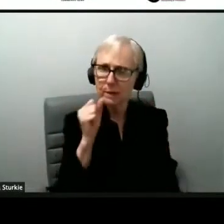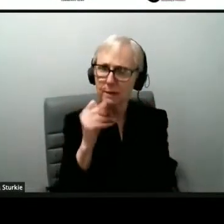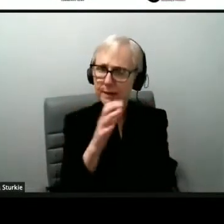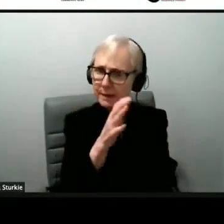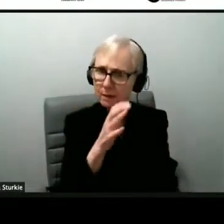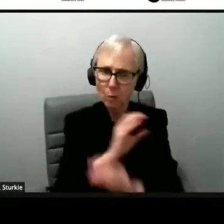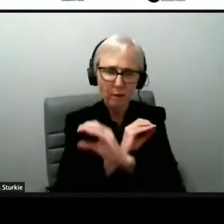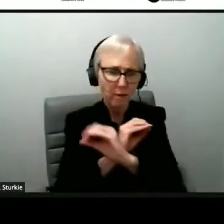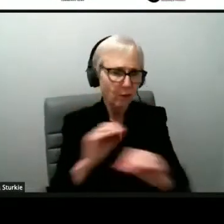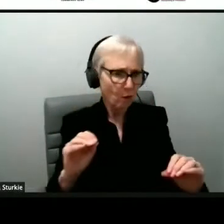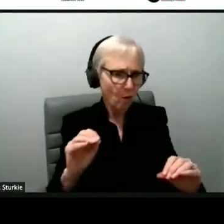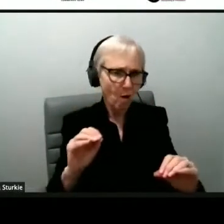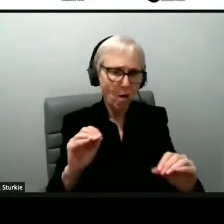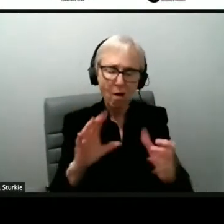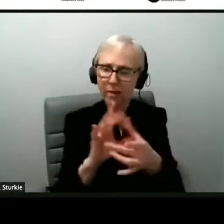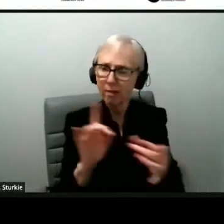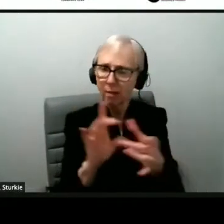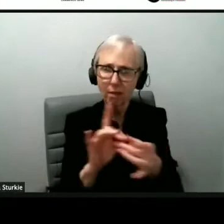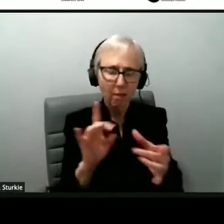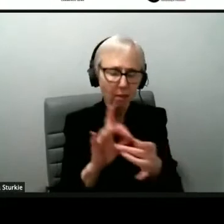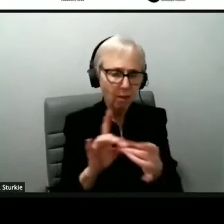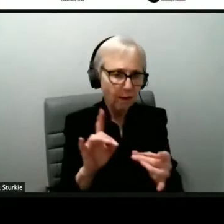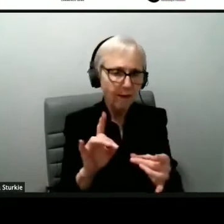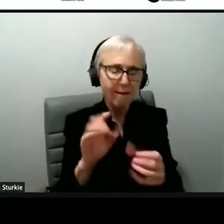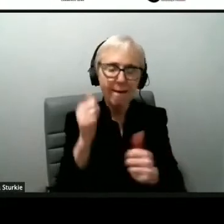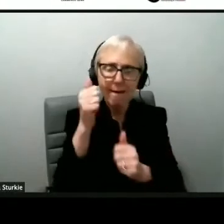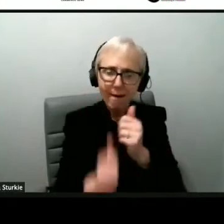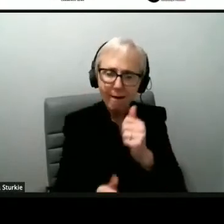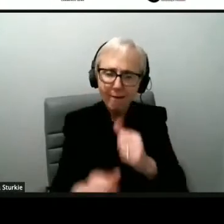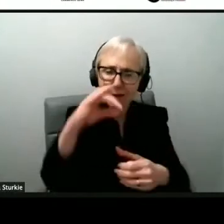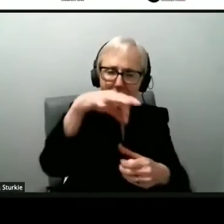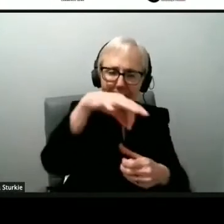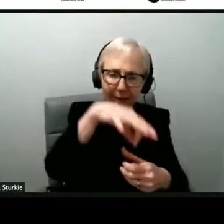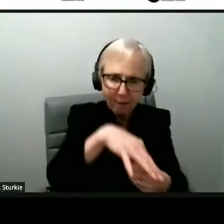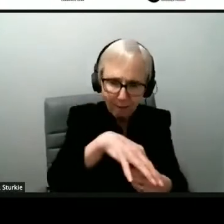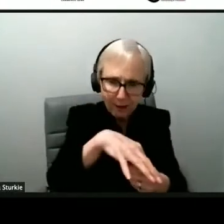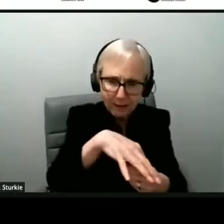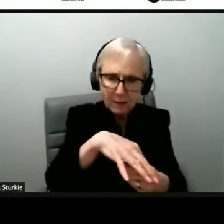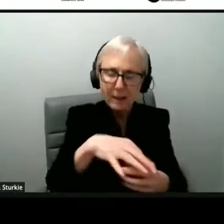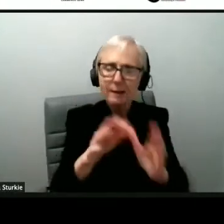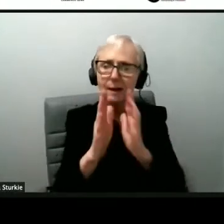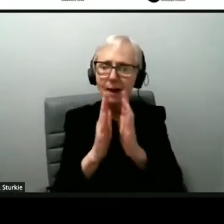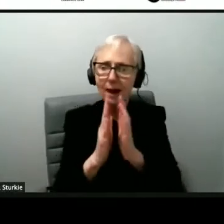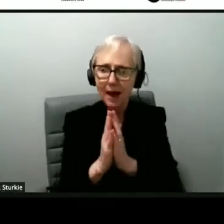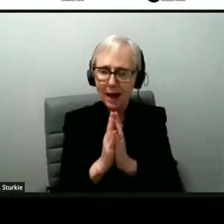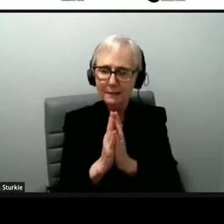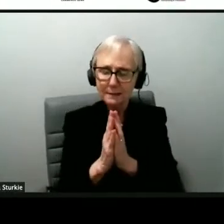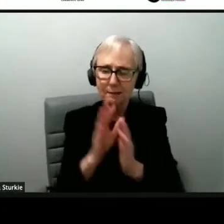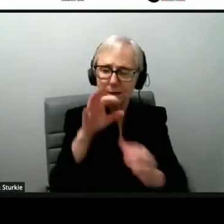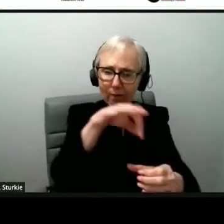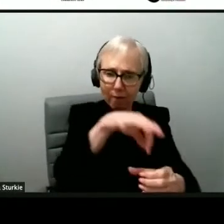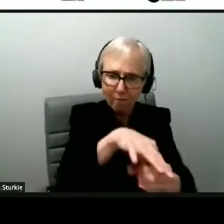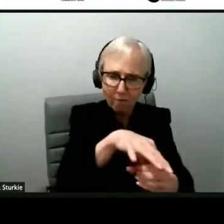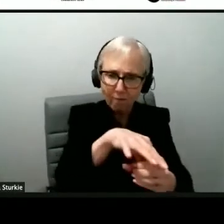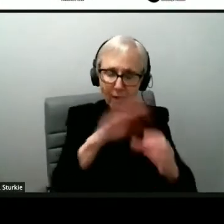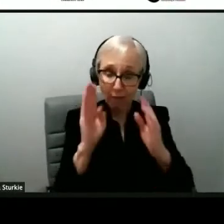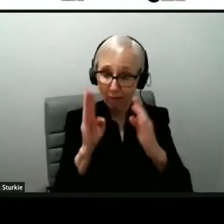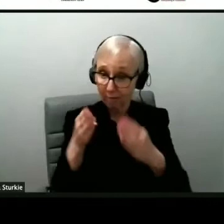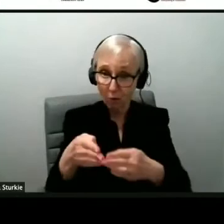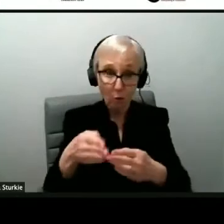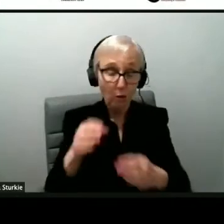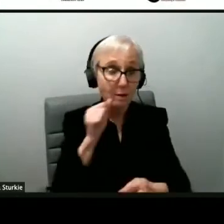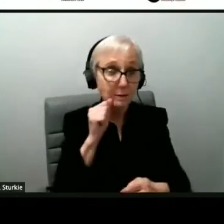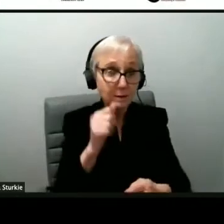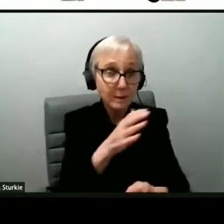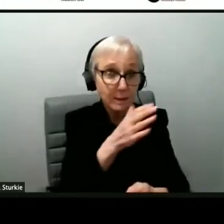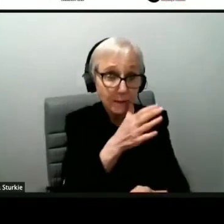a voice. Being that every election and every time someone's asking for a vote, they're always concentrating on the seniors. So